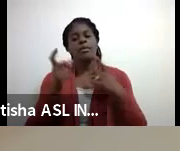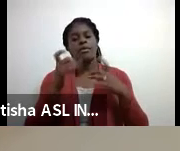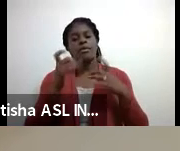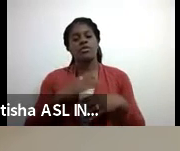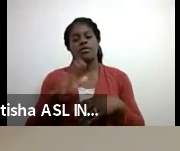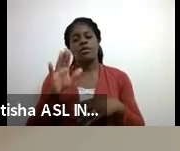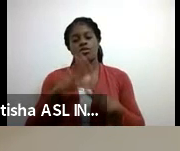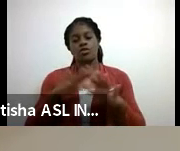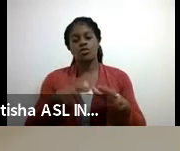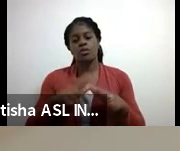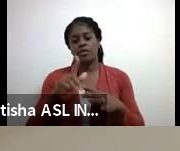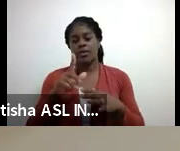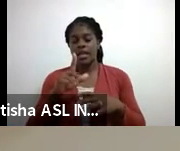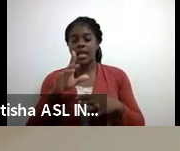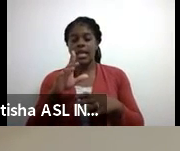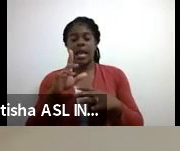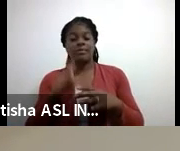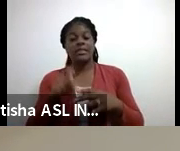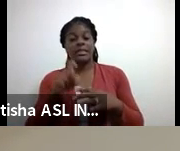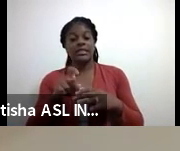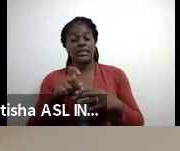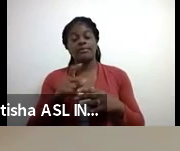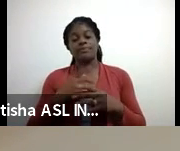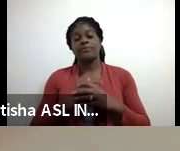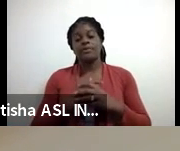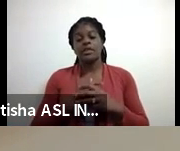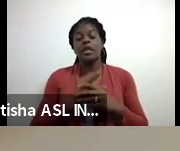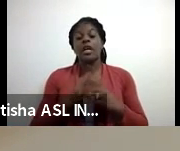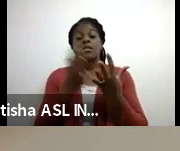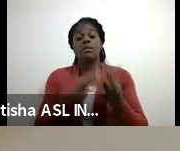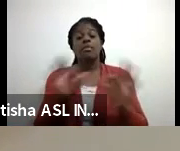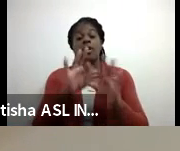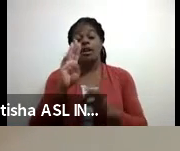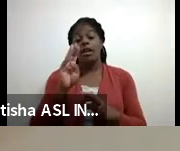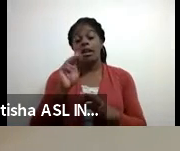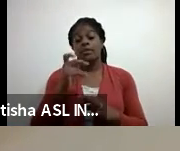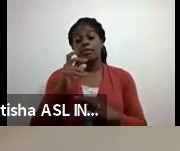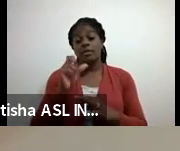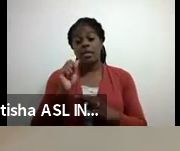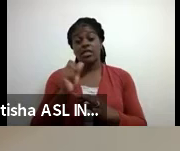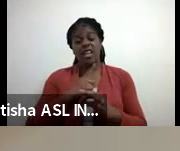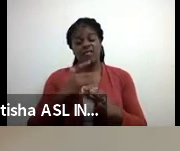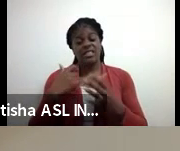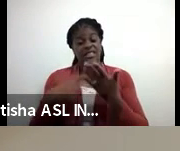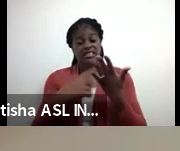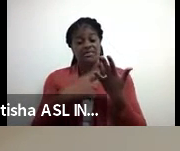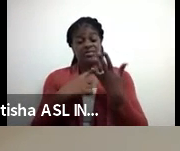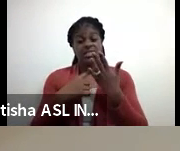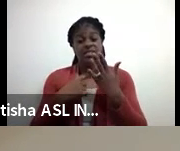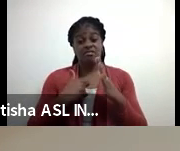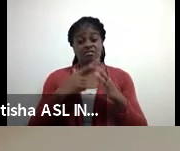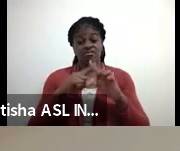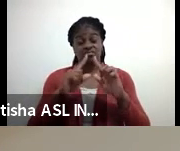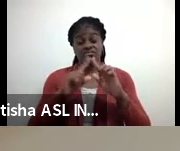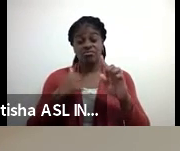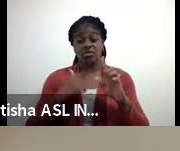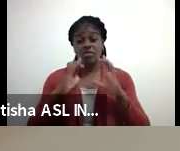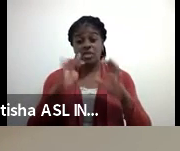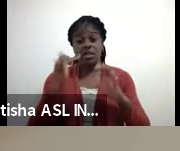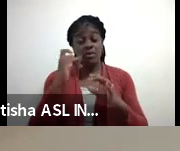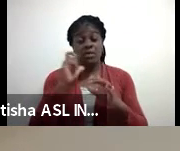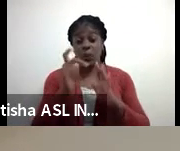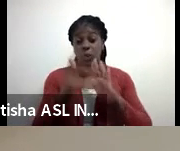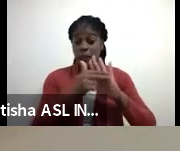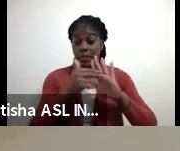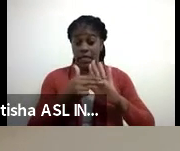County Collaboration Council. One of the reasons why it's so important for MCPS to have these difficult conversations around institutional racism is because if we don't name it,